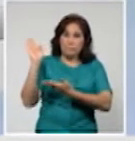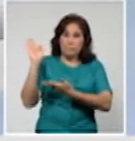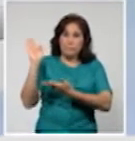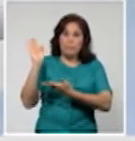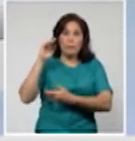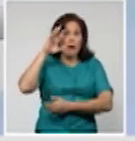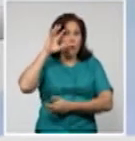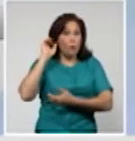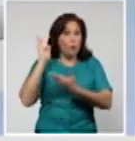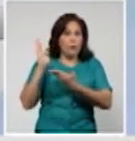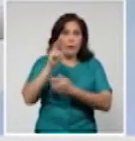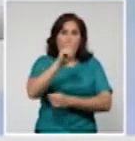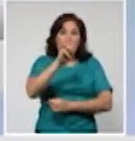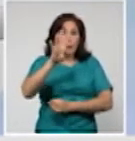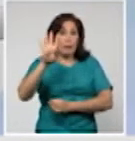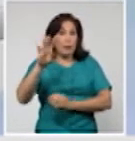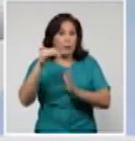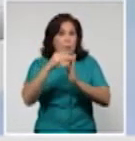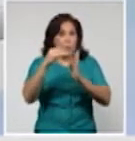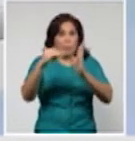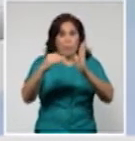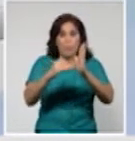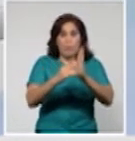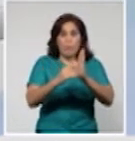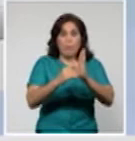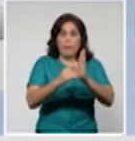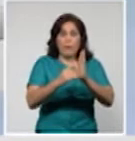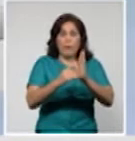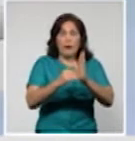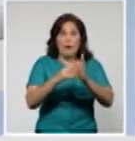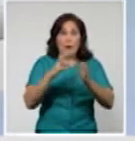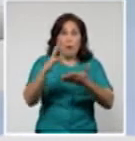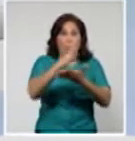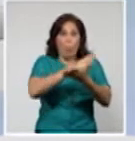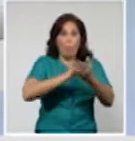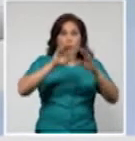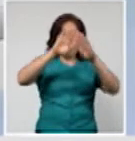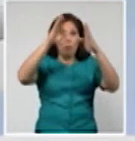123,035 new cases, for a total of